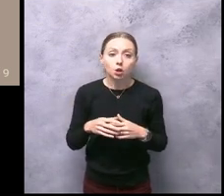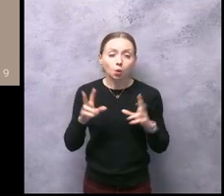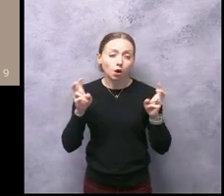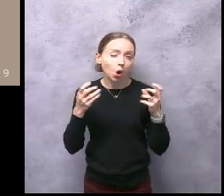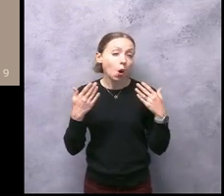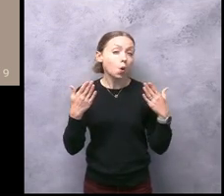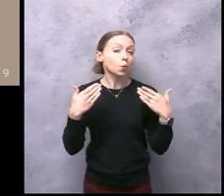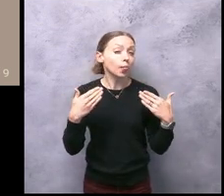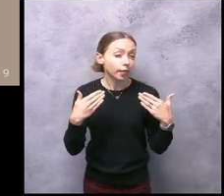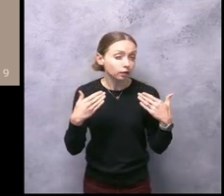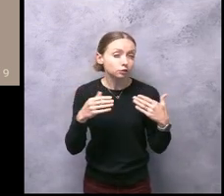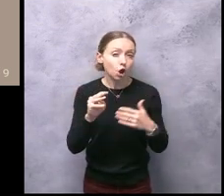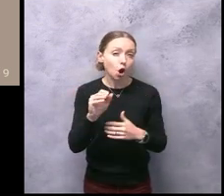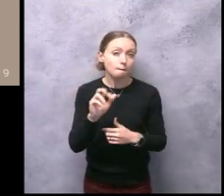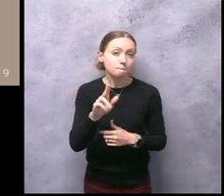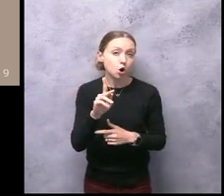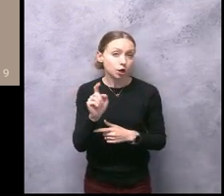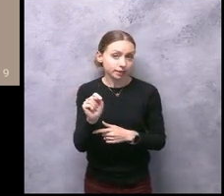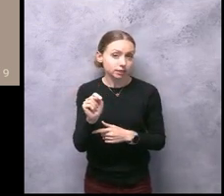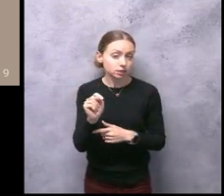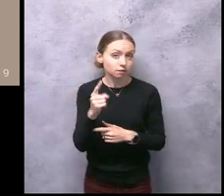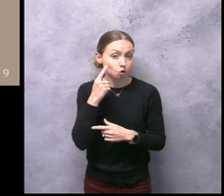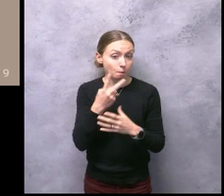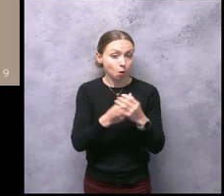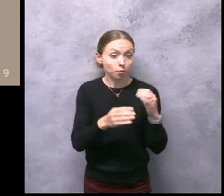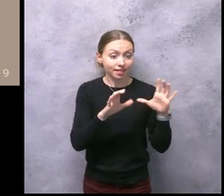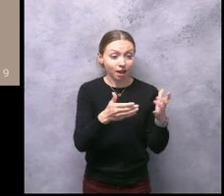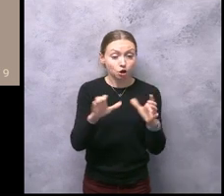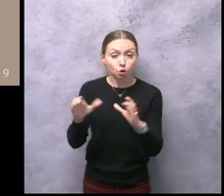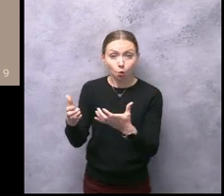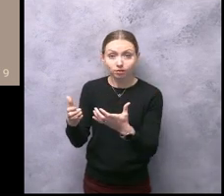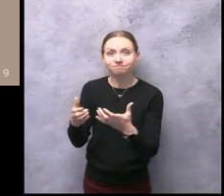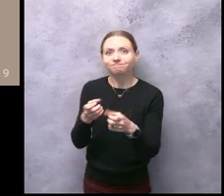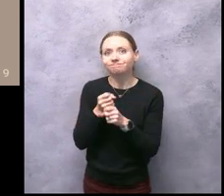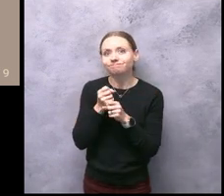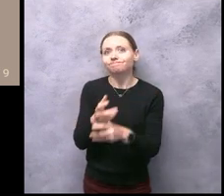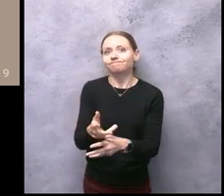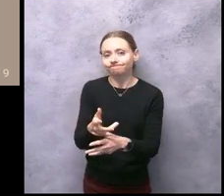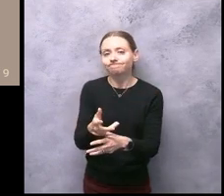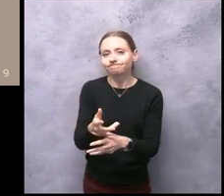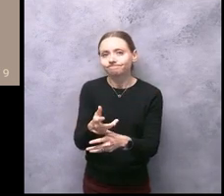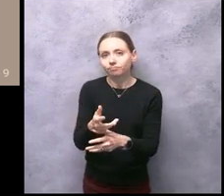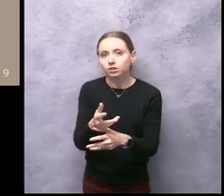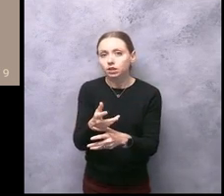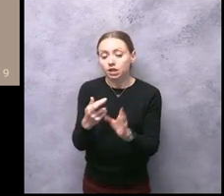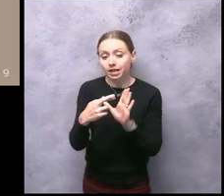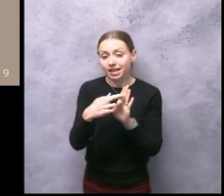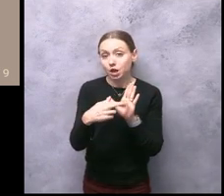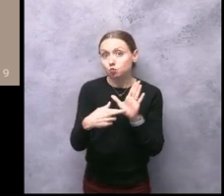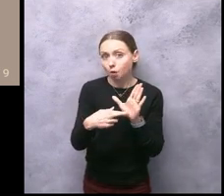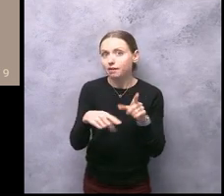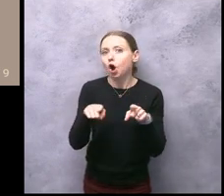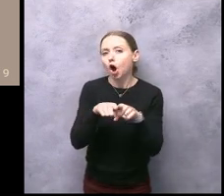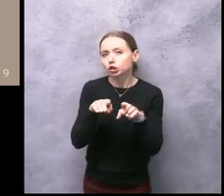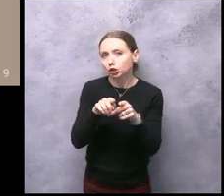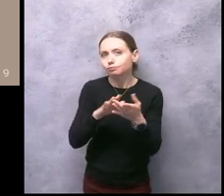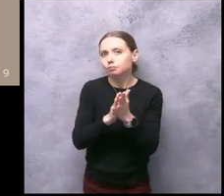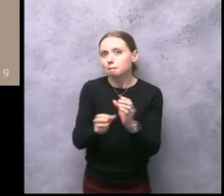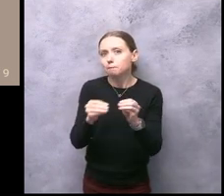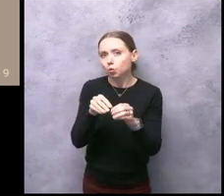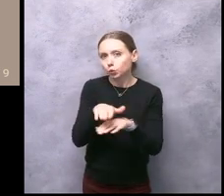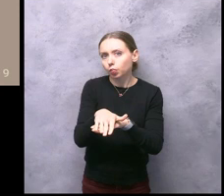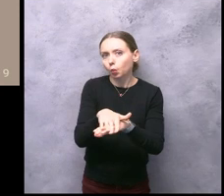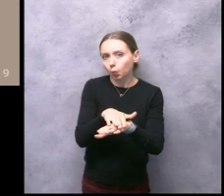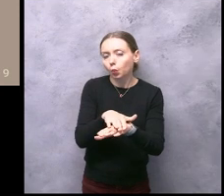housing market in both of those categories resulted in the deceleration of enrollment in Cypress-Fairbanks ISD.